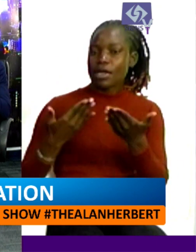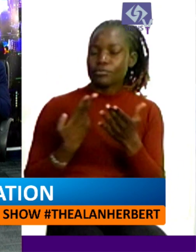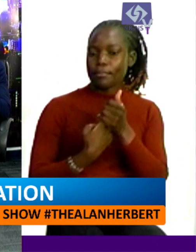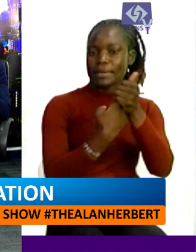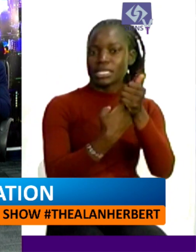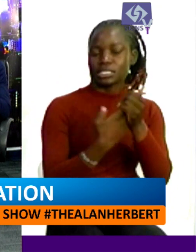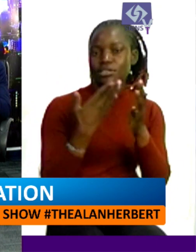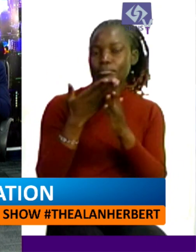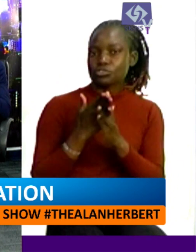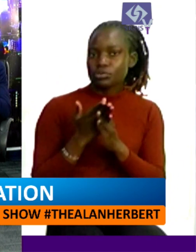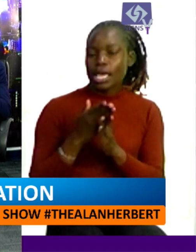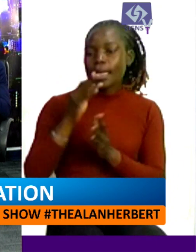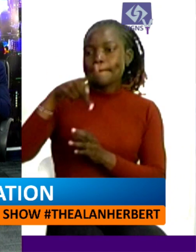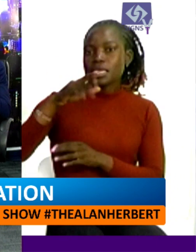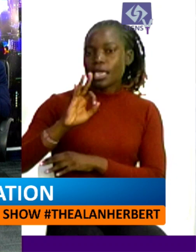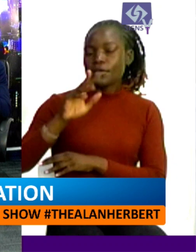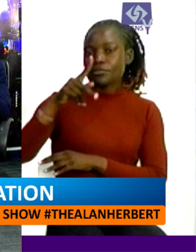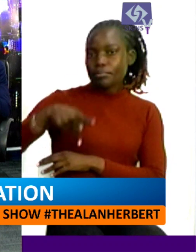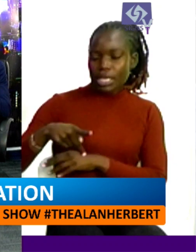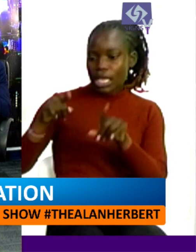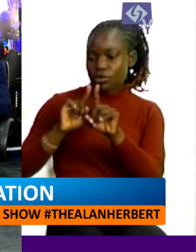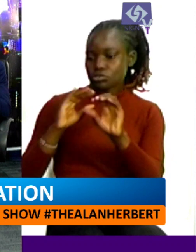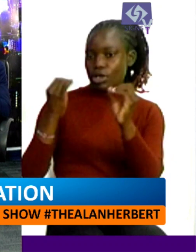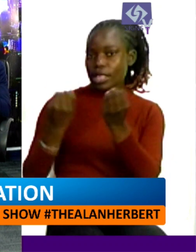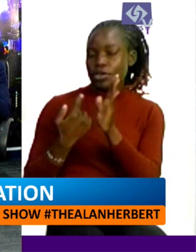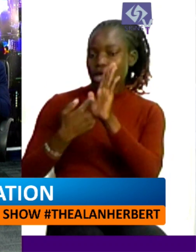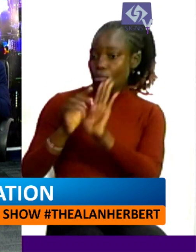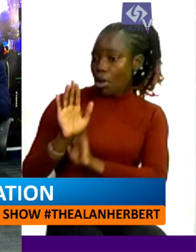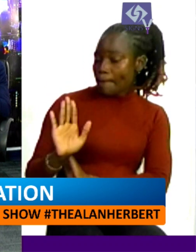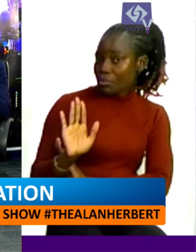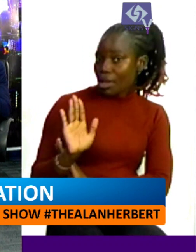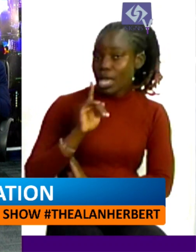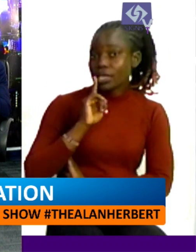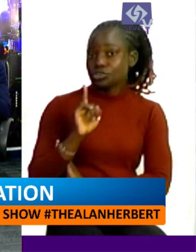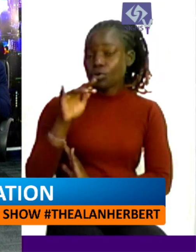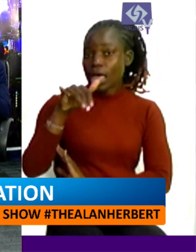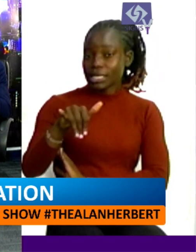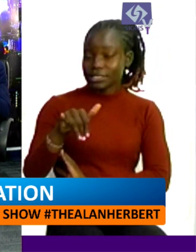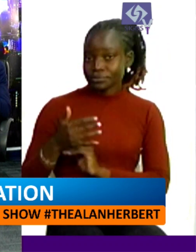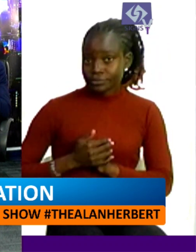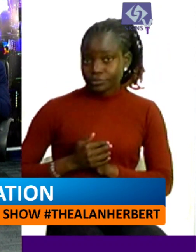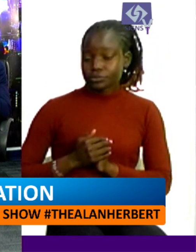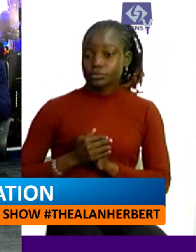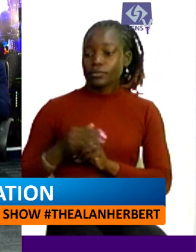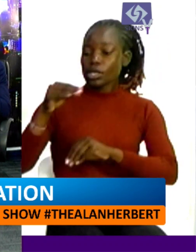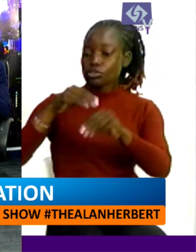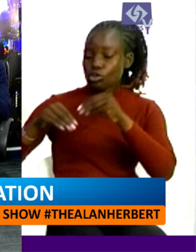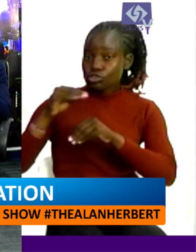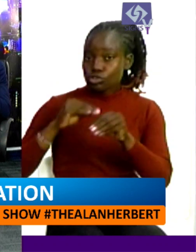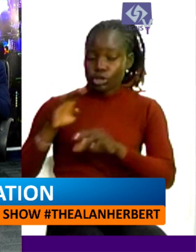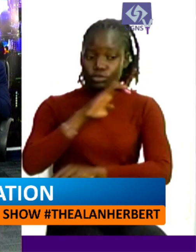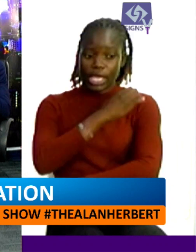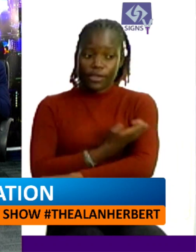PFP alumni and the organization such as yours make sure that contribute to the efforts